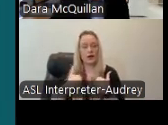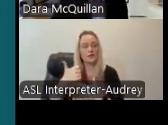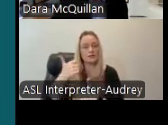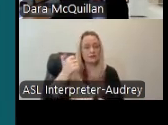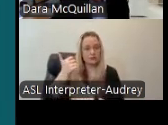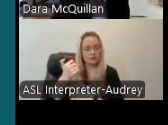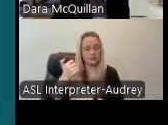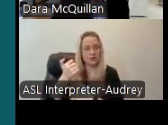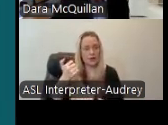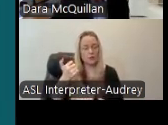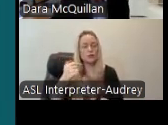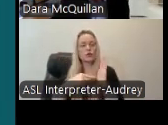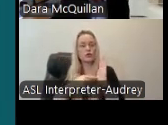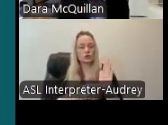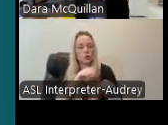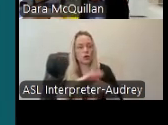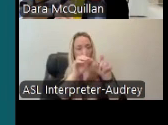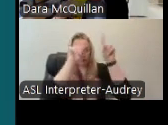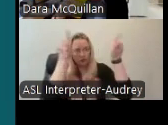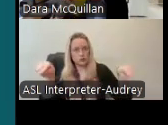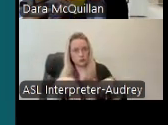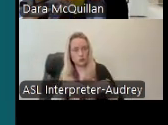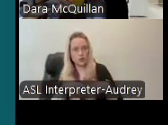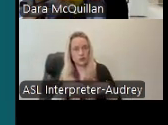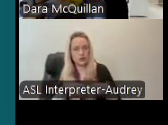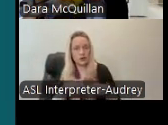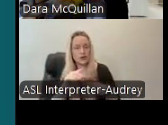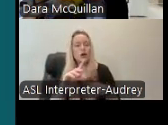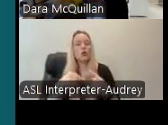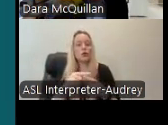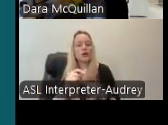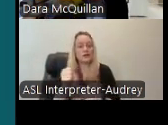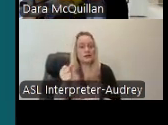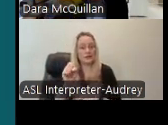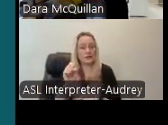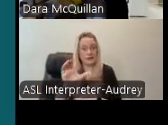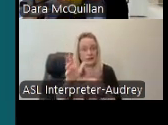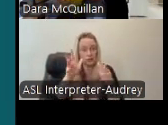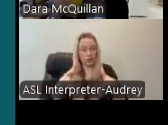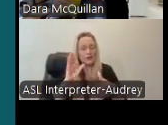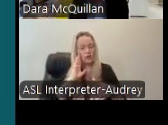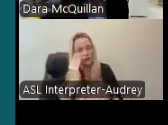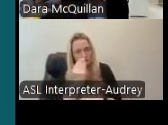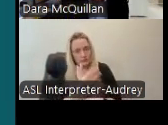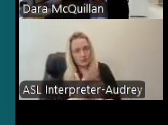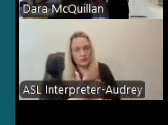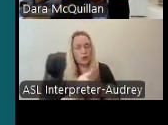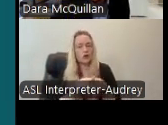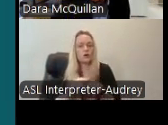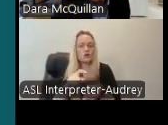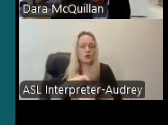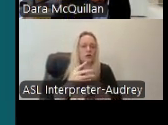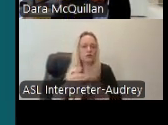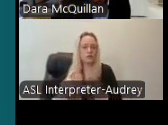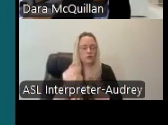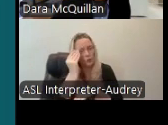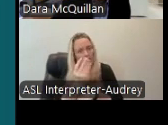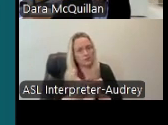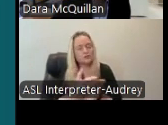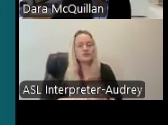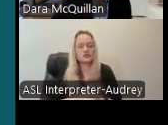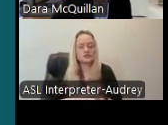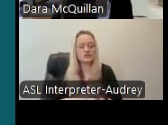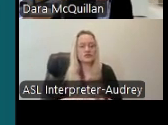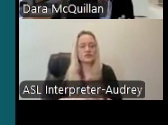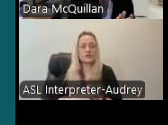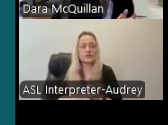run on the screen. You will be advised when 10 seconds are remaining and when time has expired. Lines will be